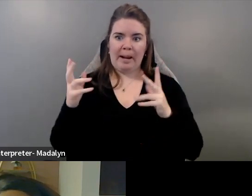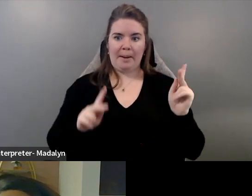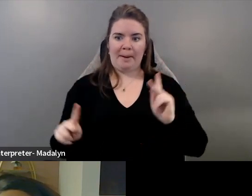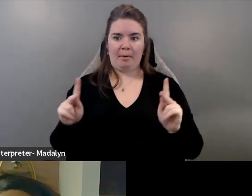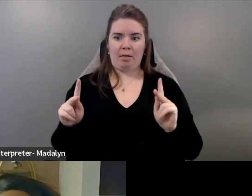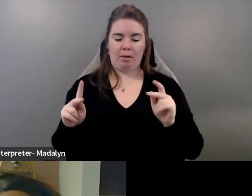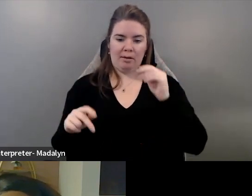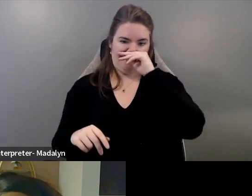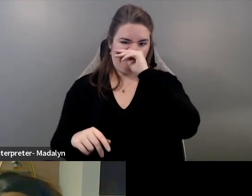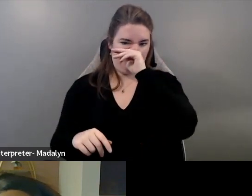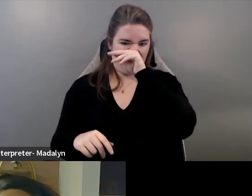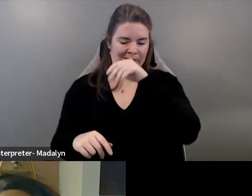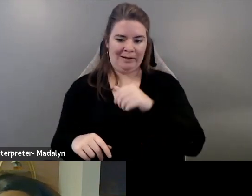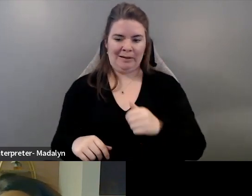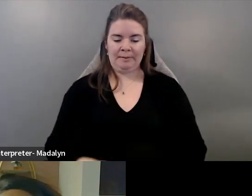buy-in, right?